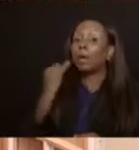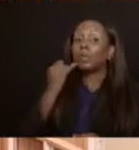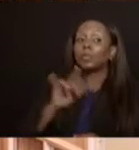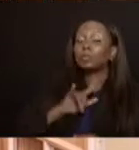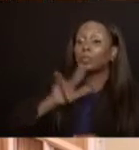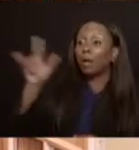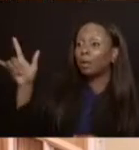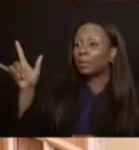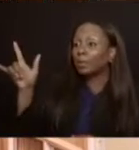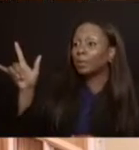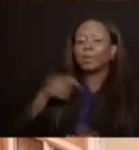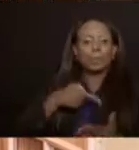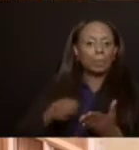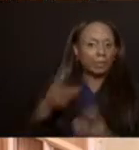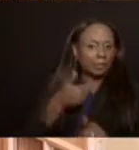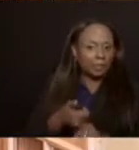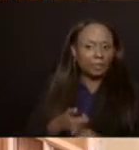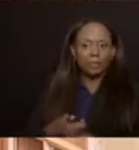made that very clear.